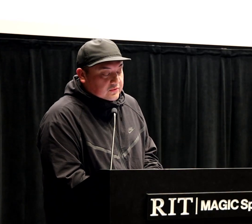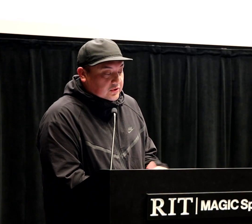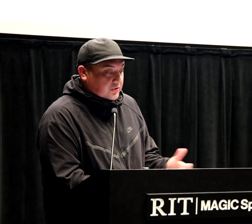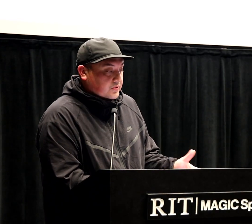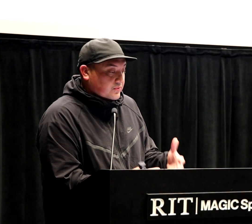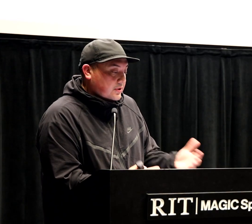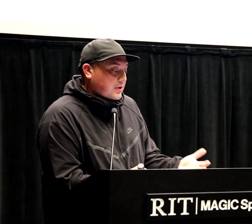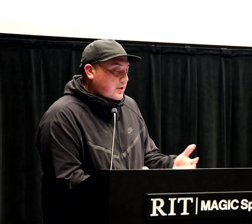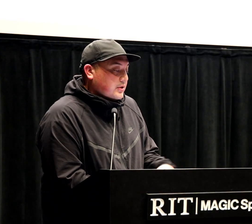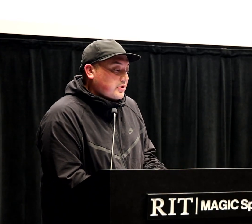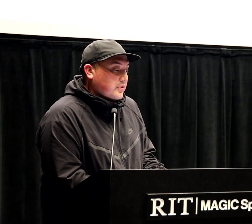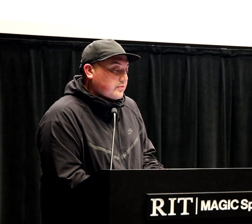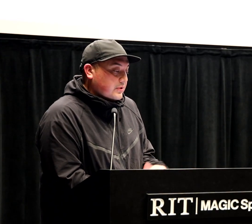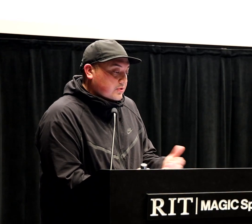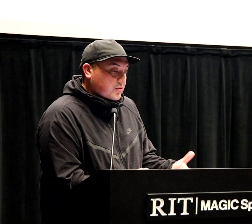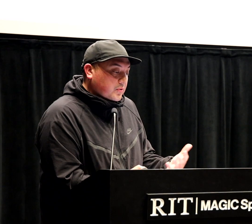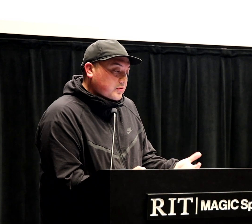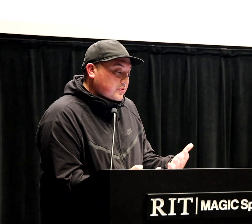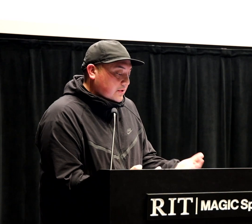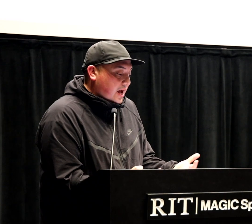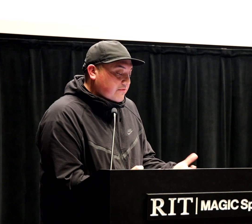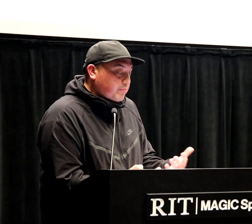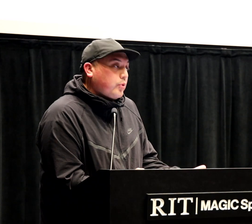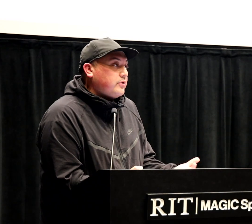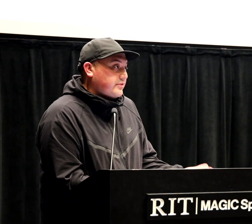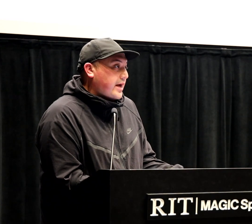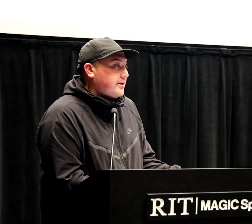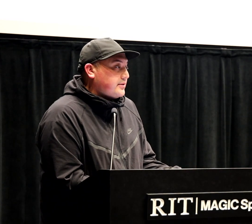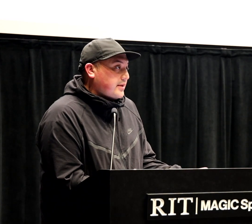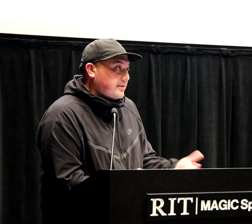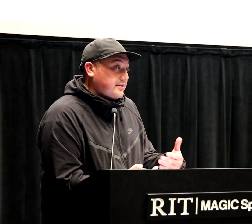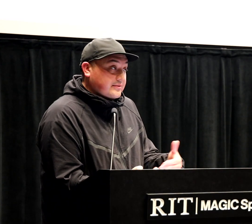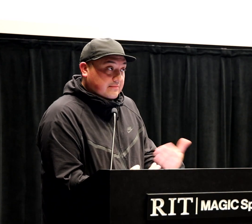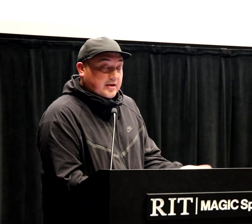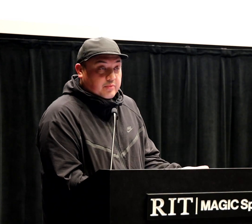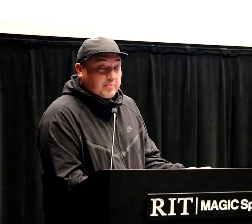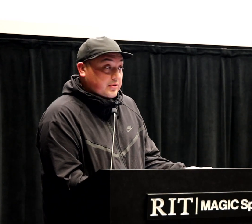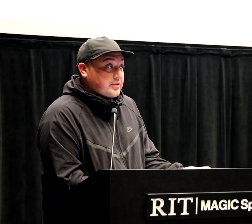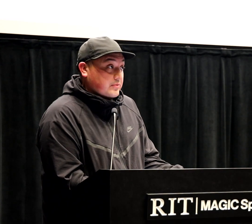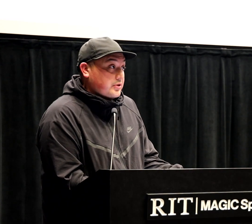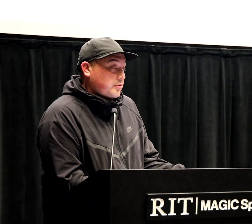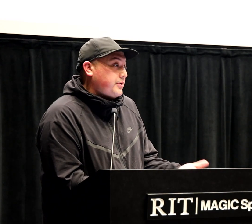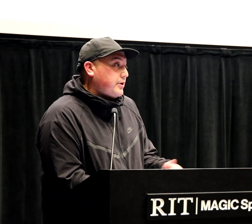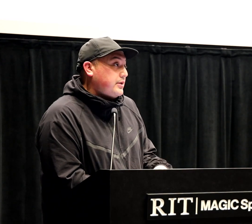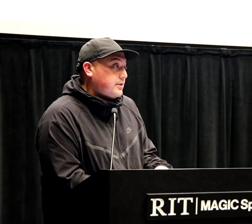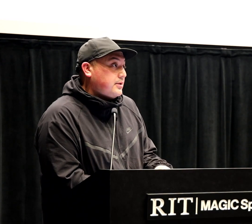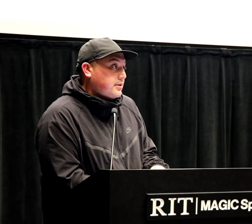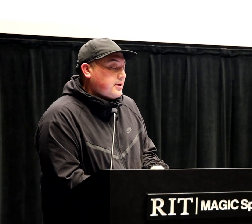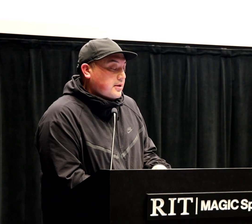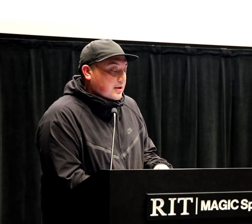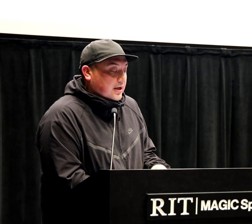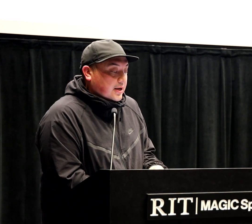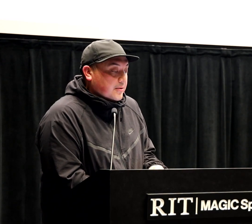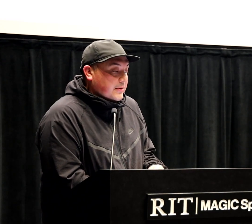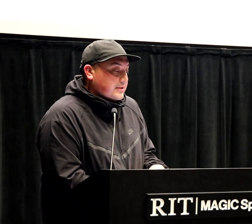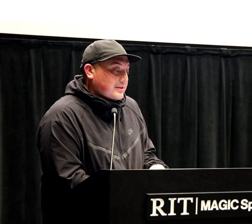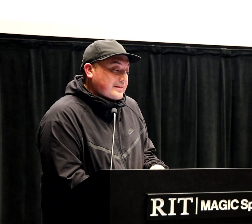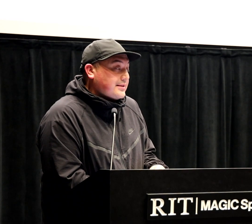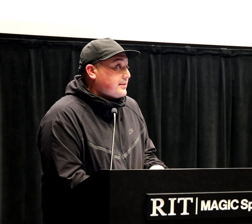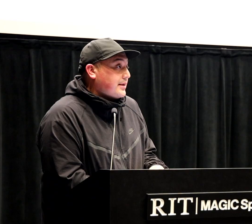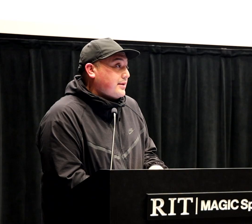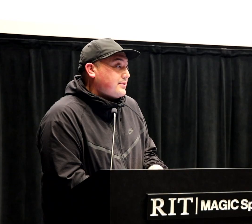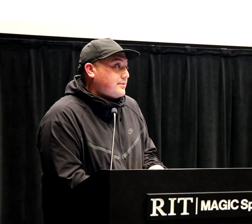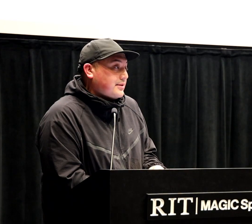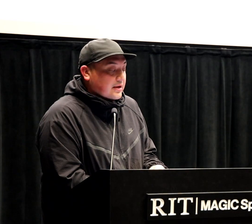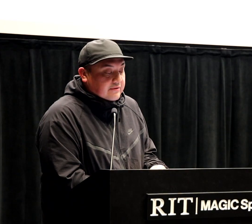schools to, the schools have a pool of talent, at least on paper that's what it should be, right? And